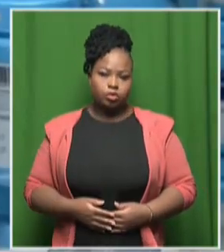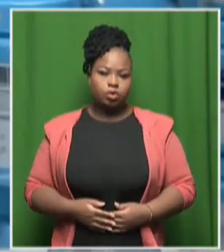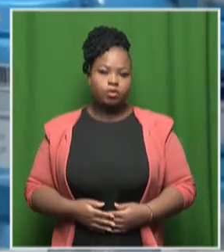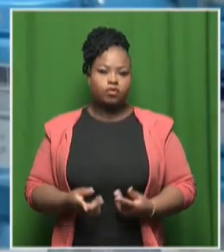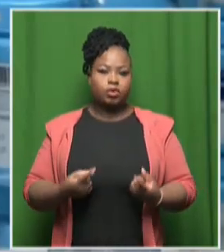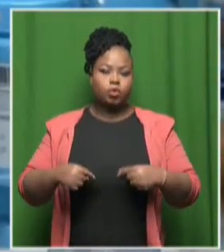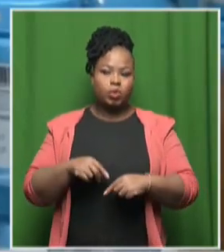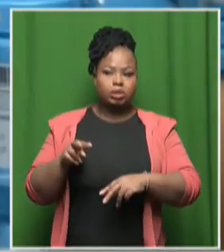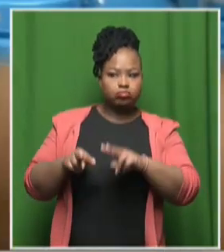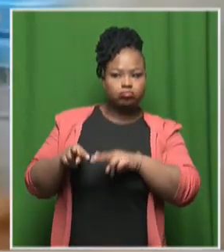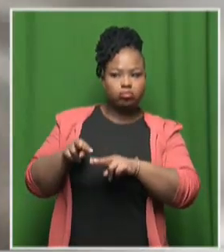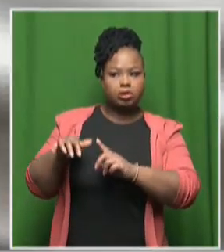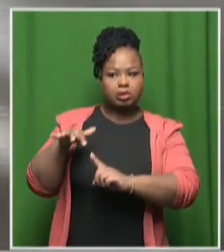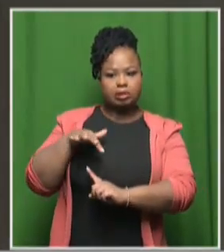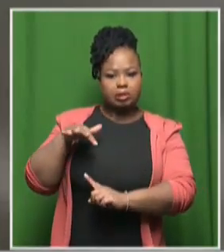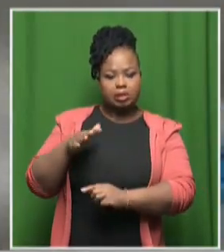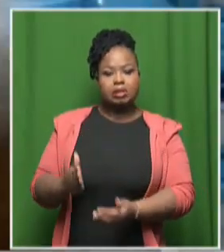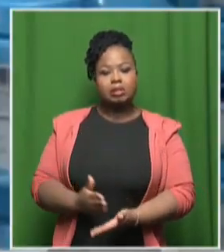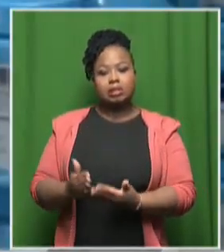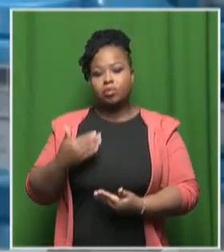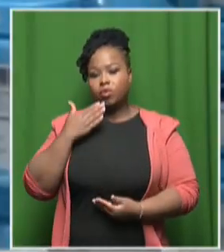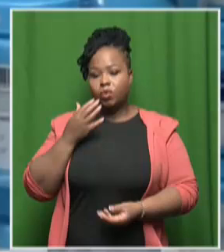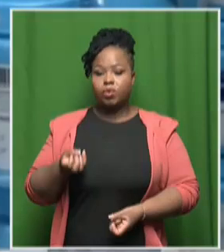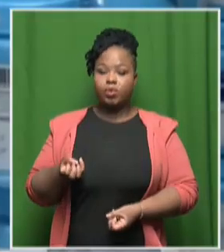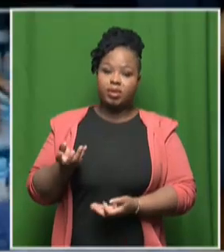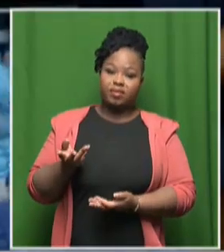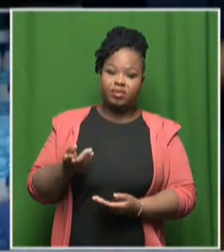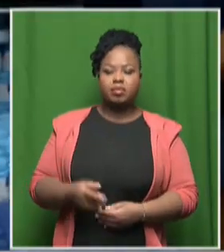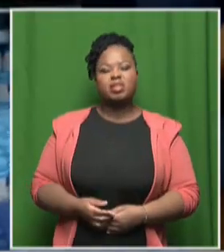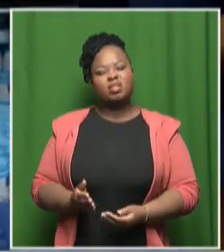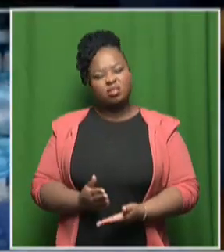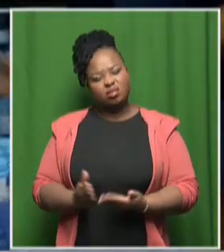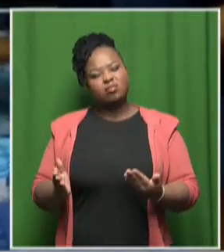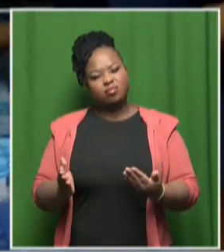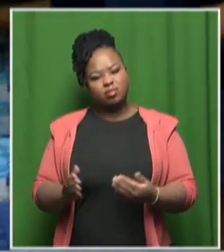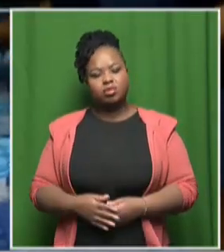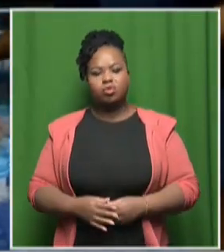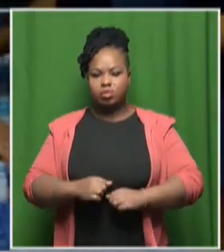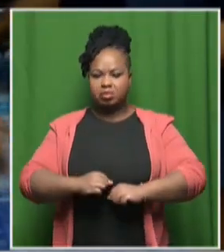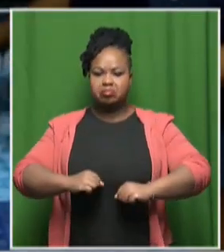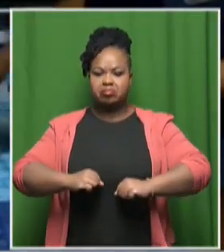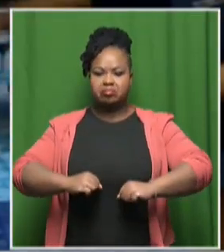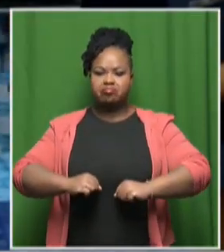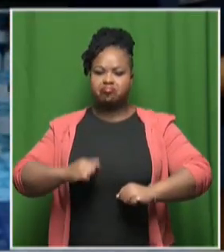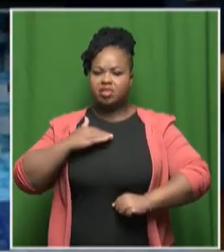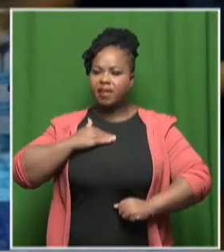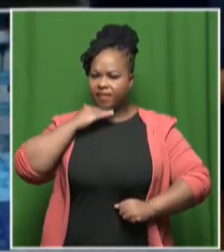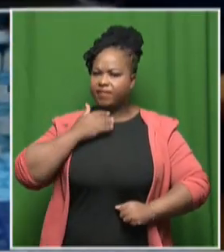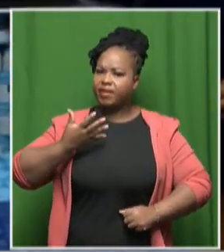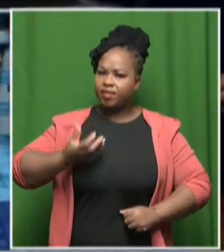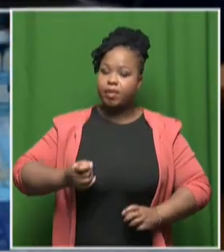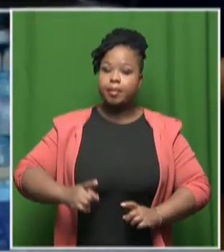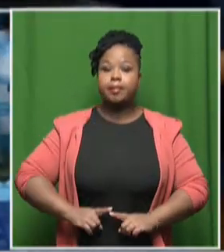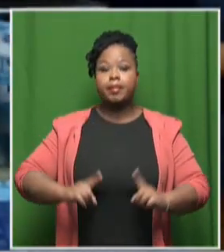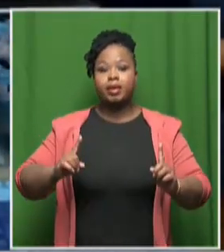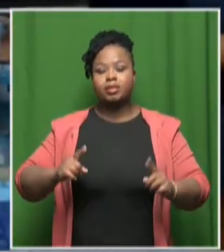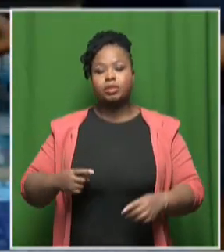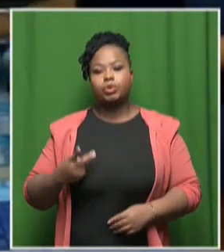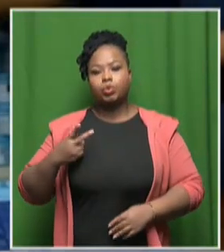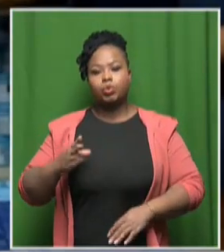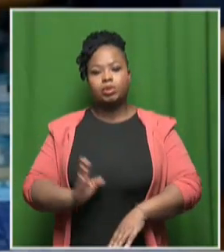in terms of our facilities, the ones who are rolling out at the beginning, they obviously have the space, but also it's only 2 times